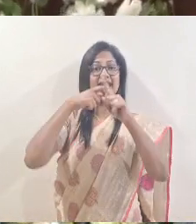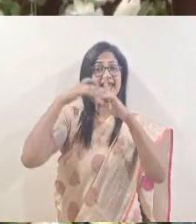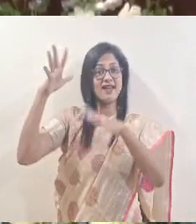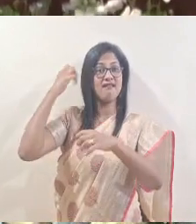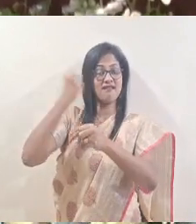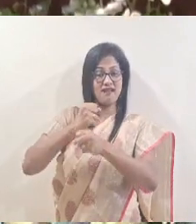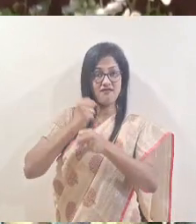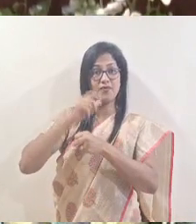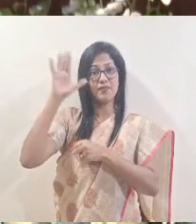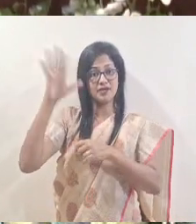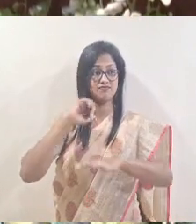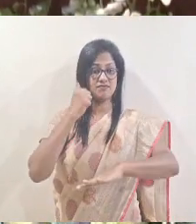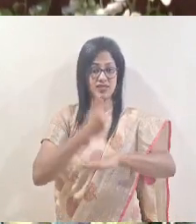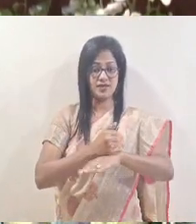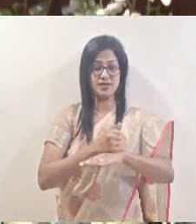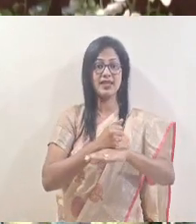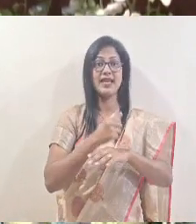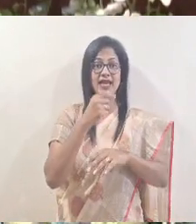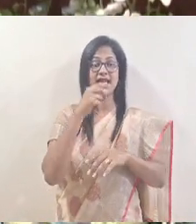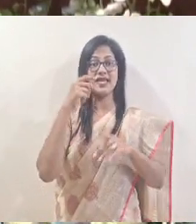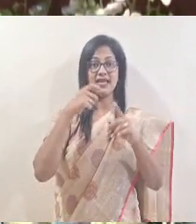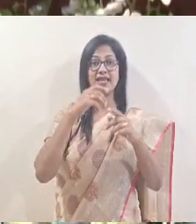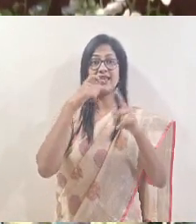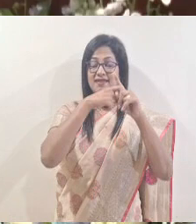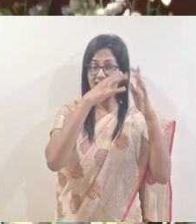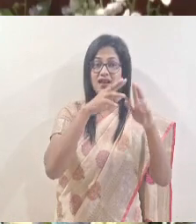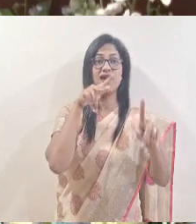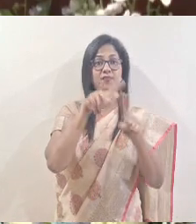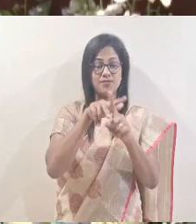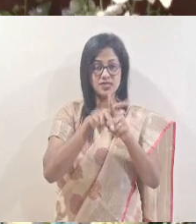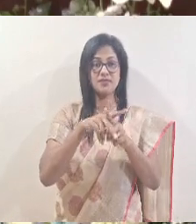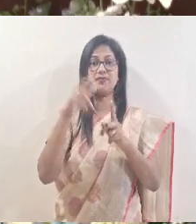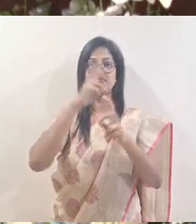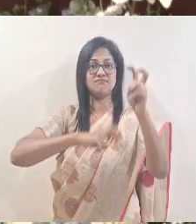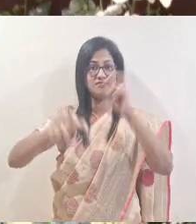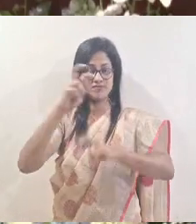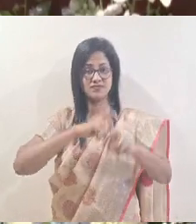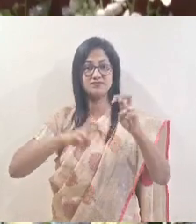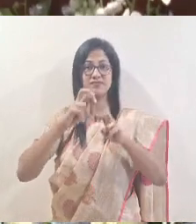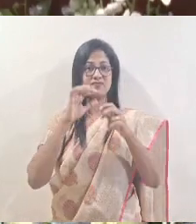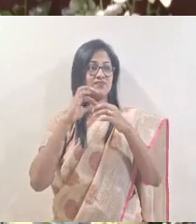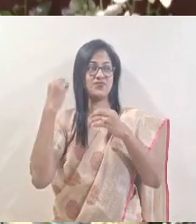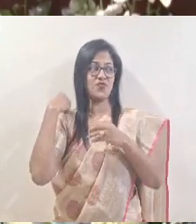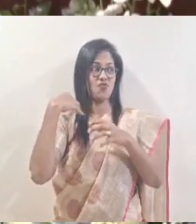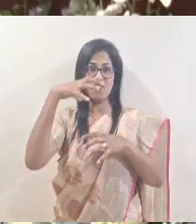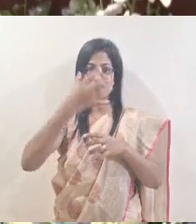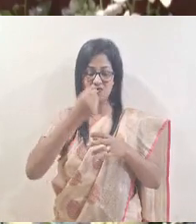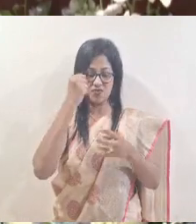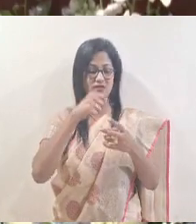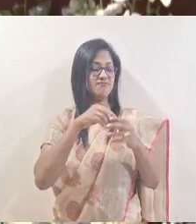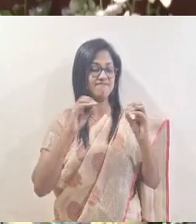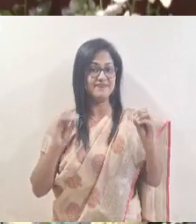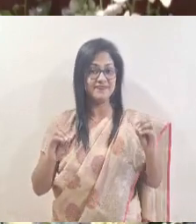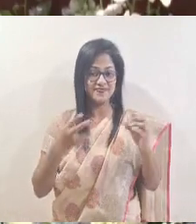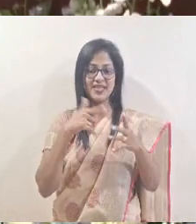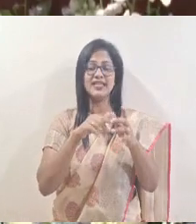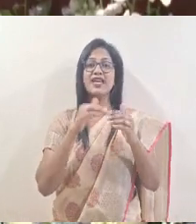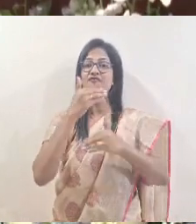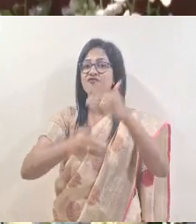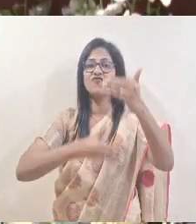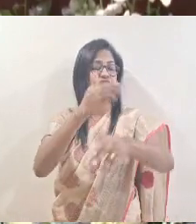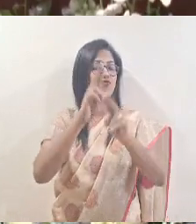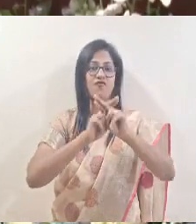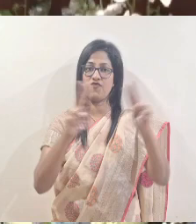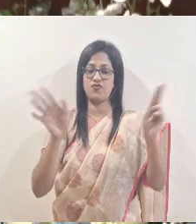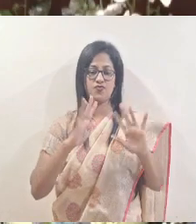under Kerala governments. They actually started something called the Kerala Municipal Transportation Authority Act. So they started that right now, and it's still not coming